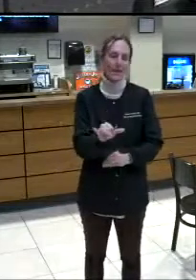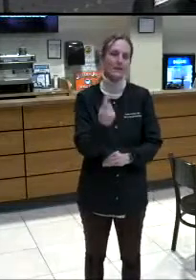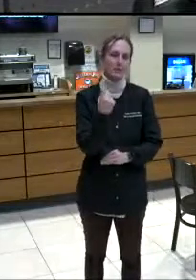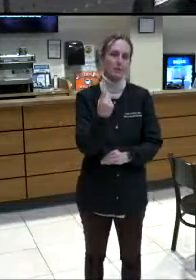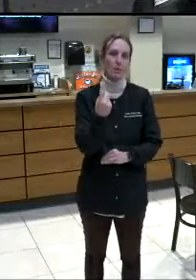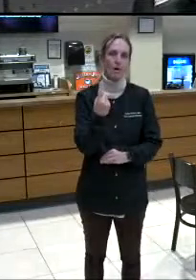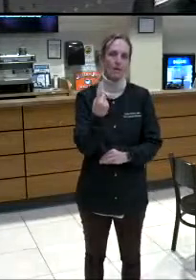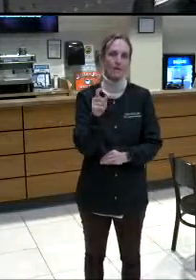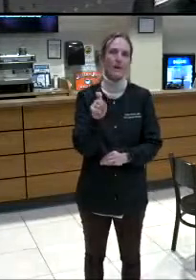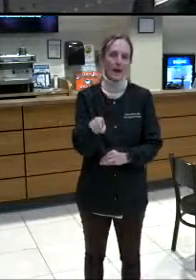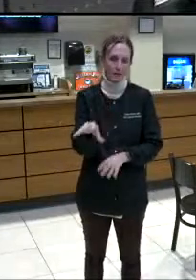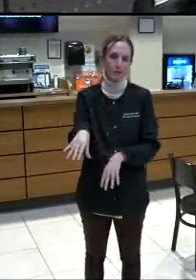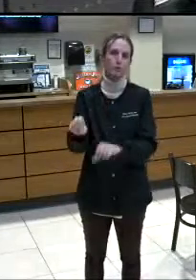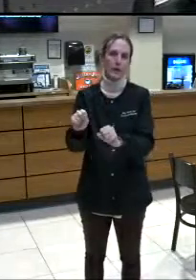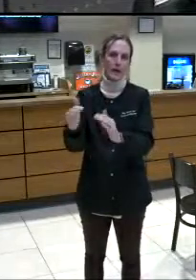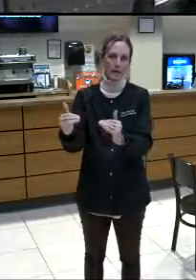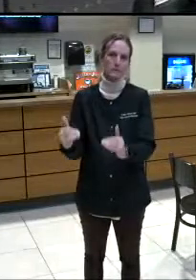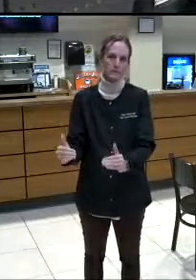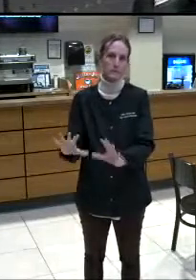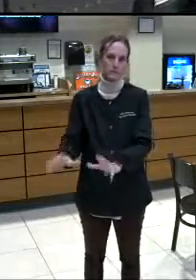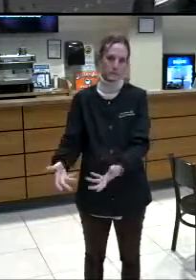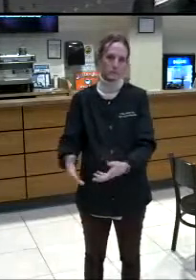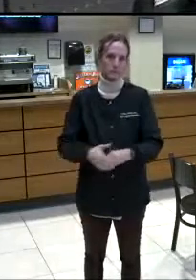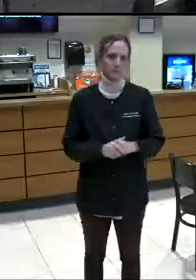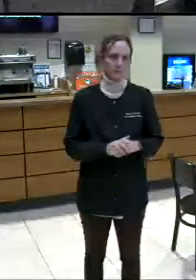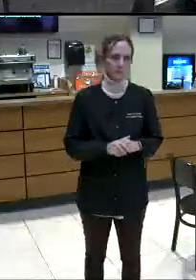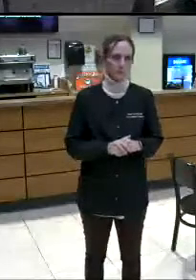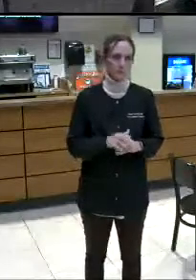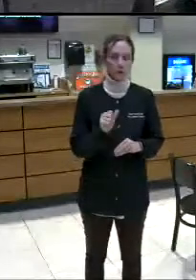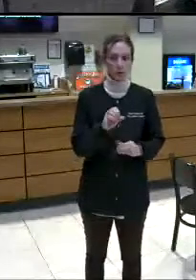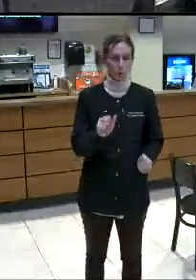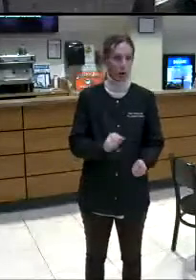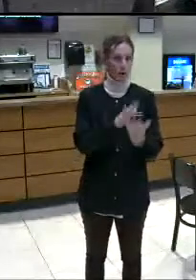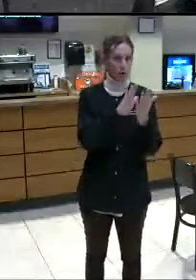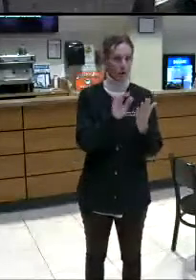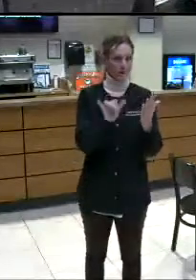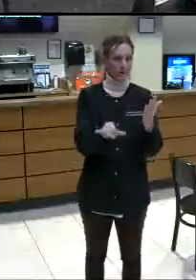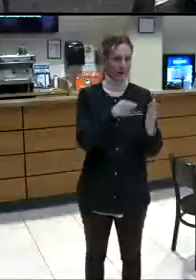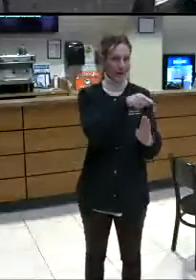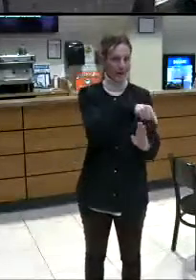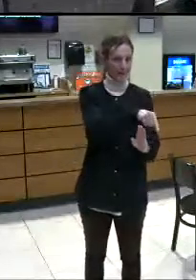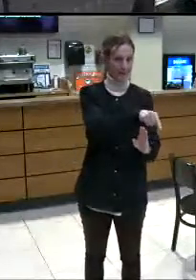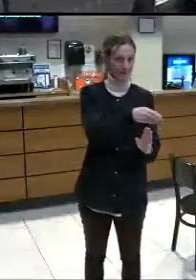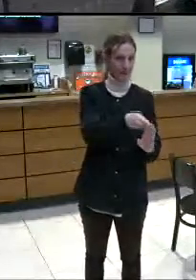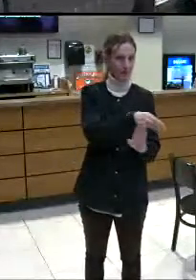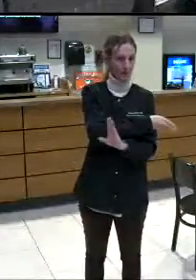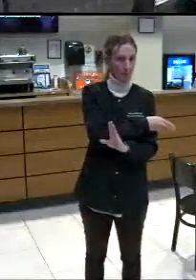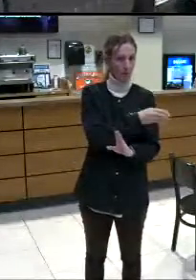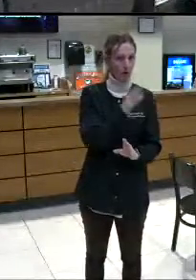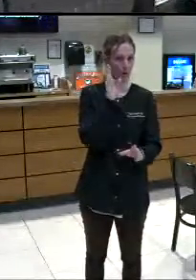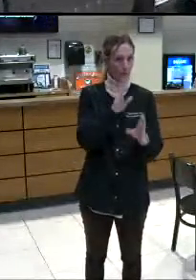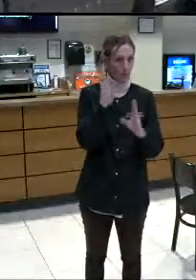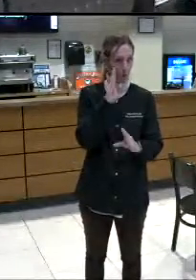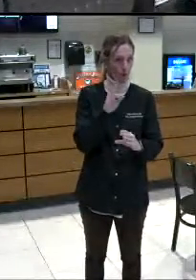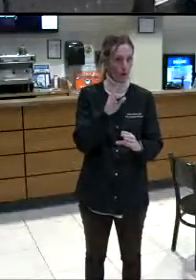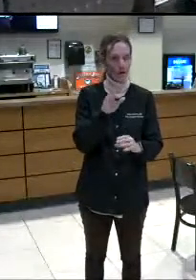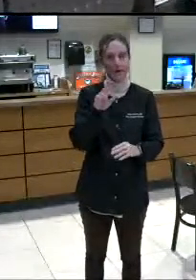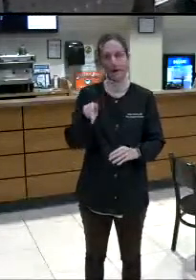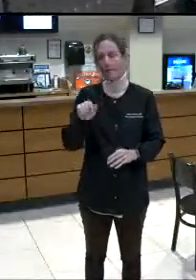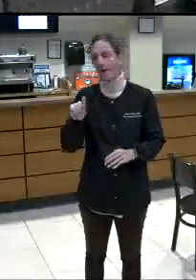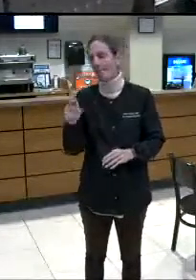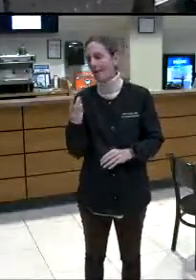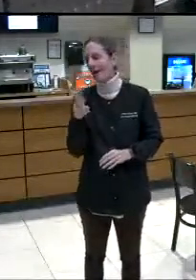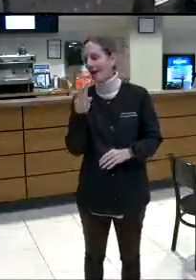in. So addressing that before we worry about pathways